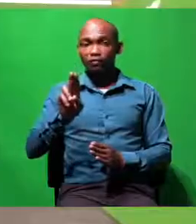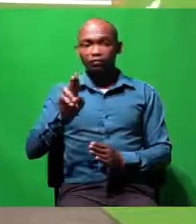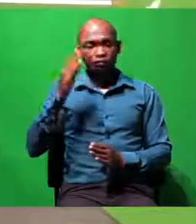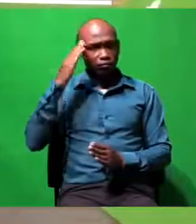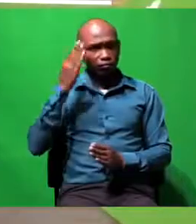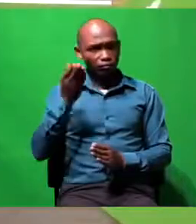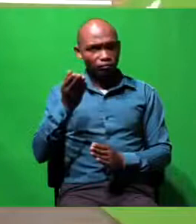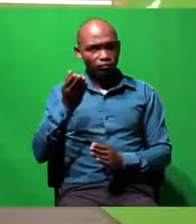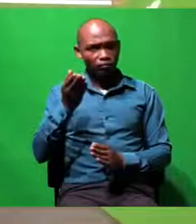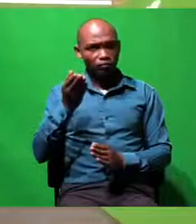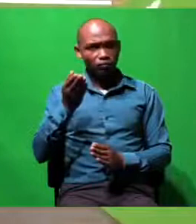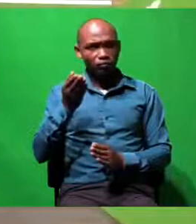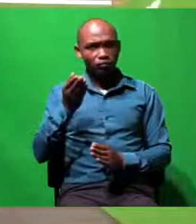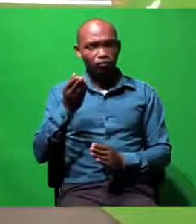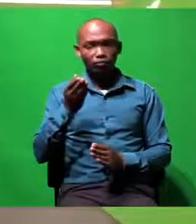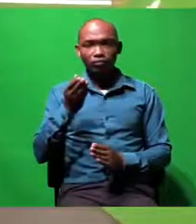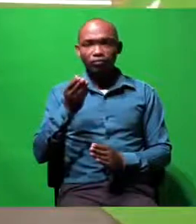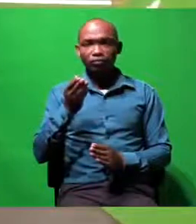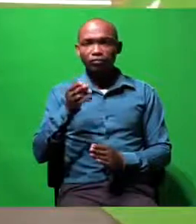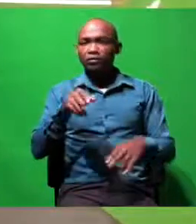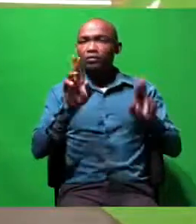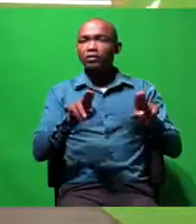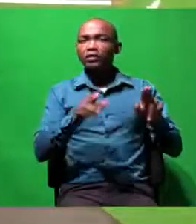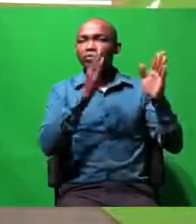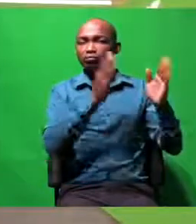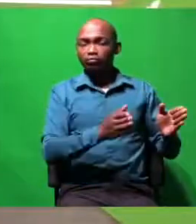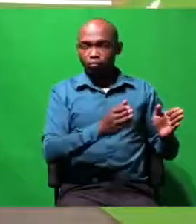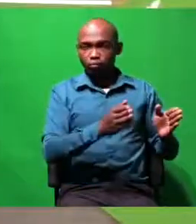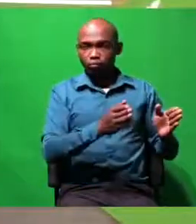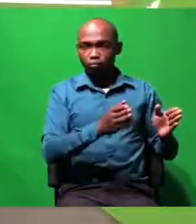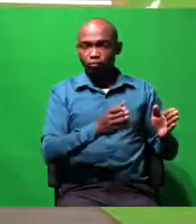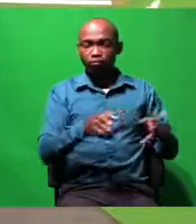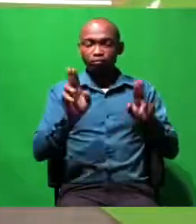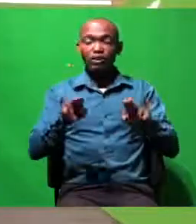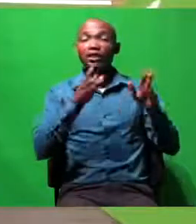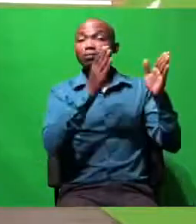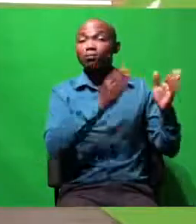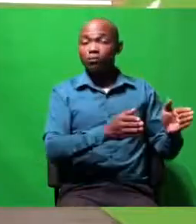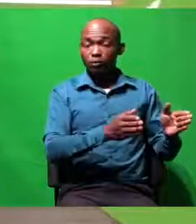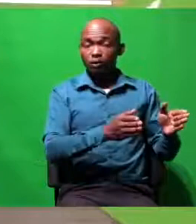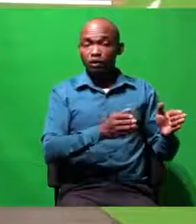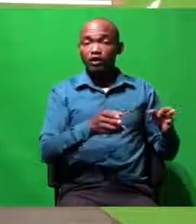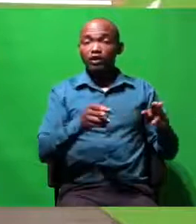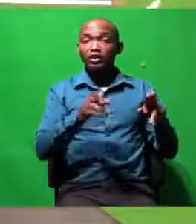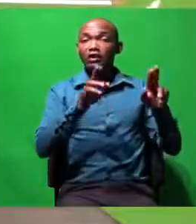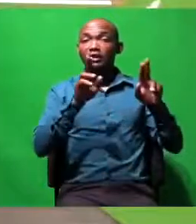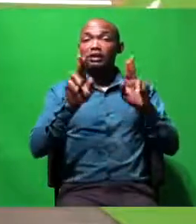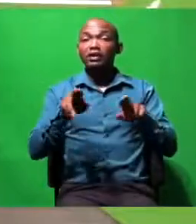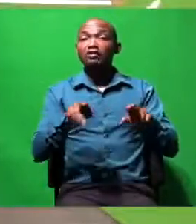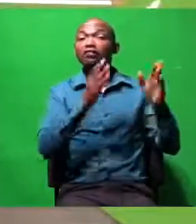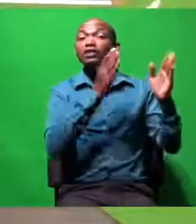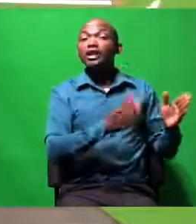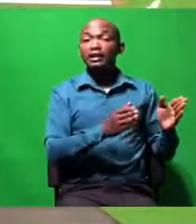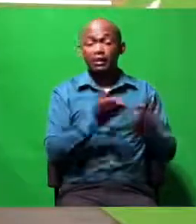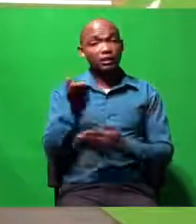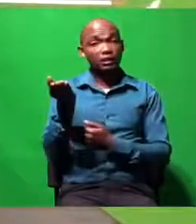Justice. Can you say about Chief Justice? Can you spell Chief Justice? True. Thank you very